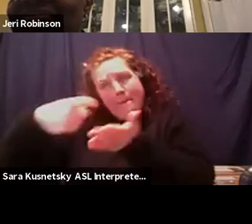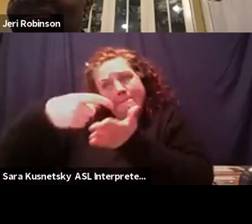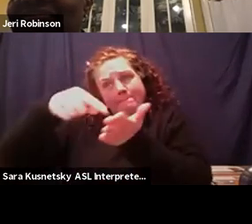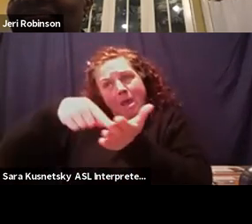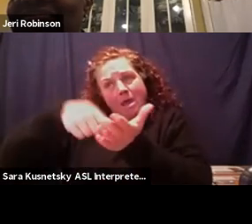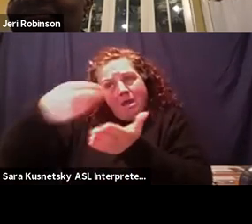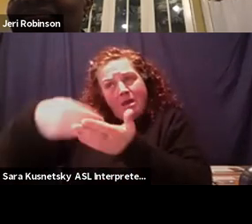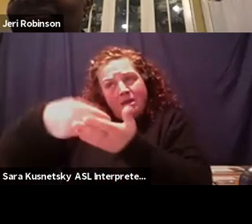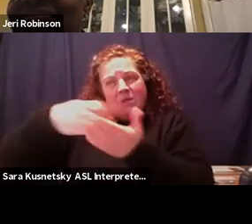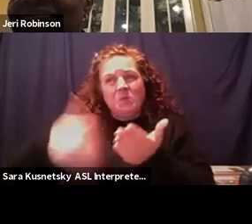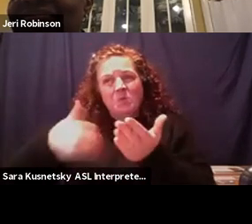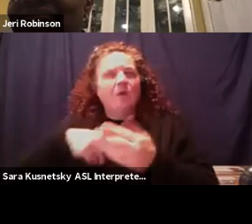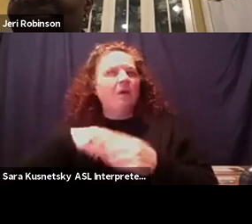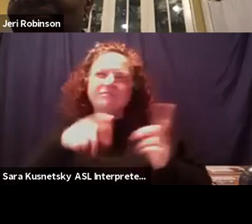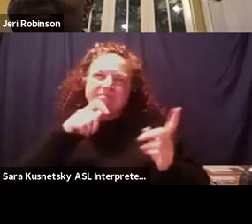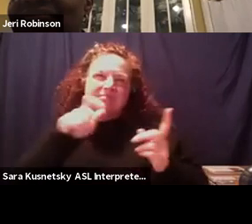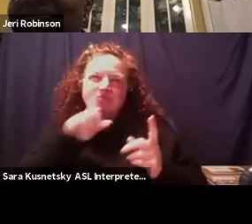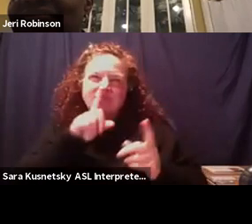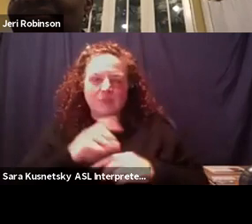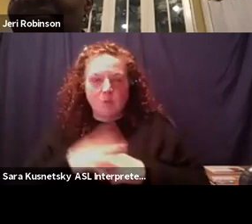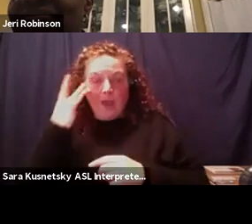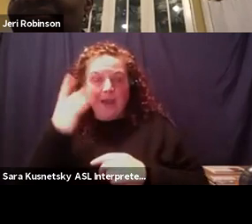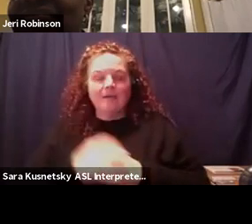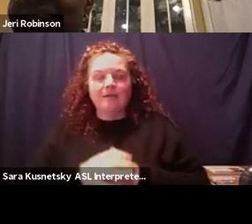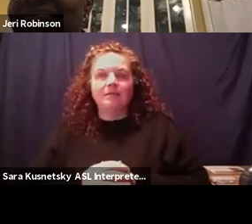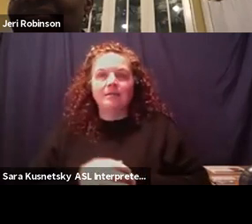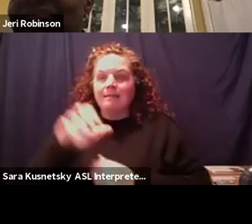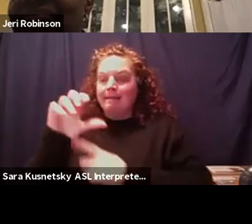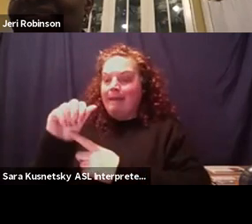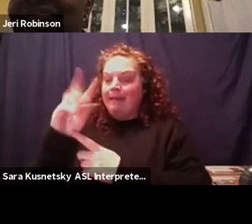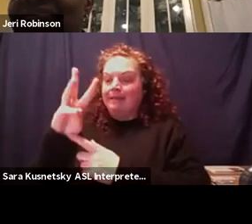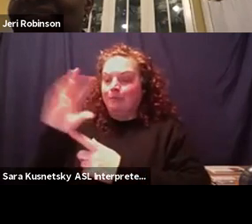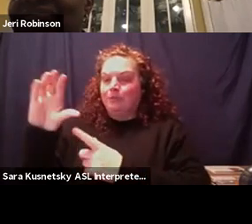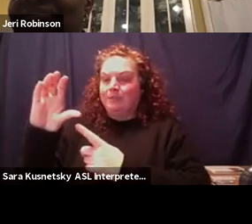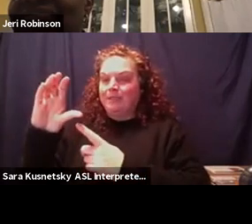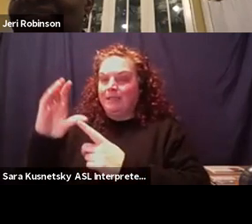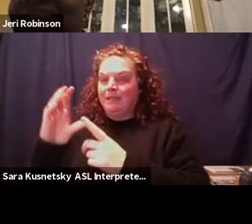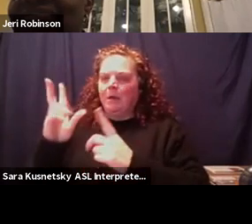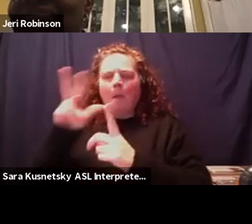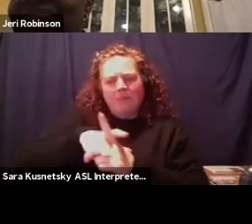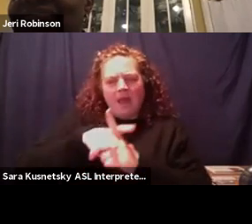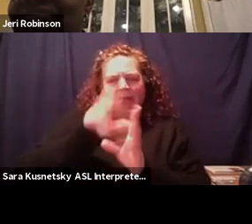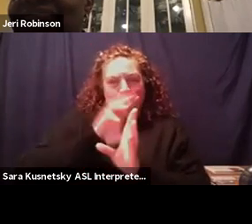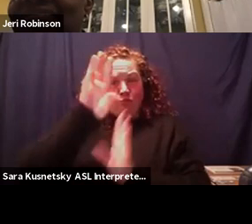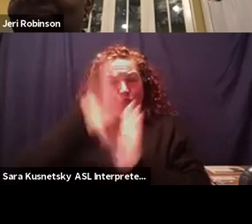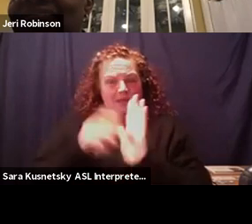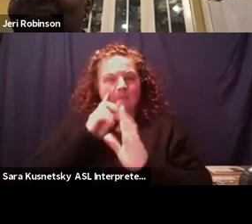wouldn't, because all you have to do is add the AWC curriculum to more schools and classrooms.